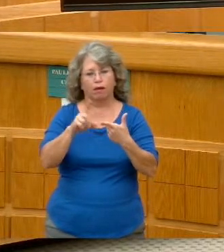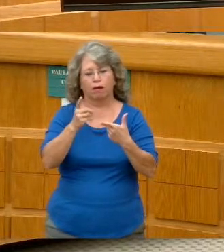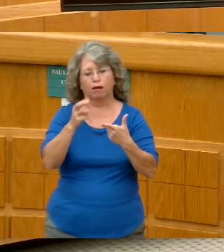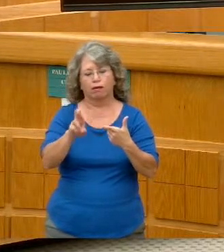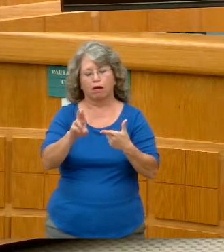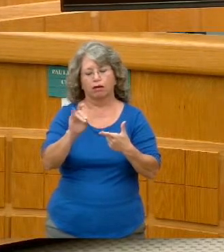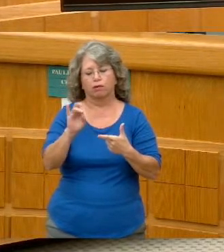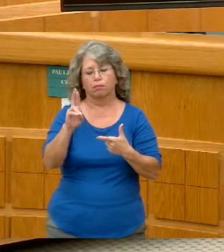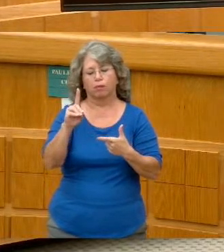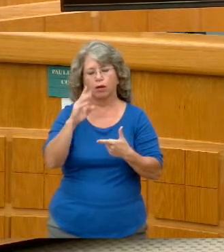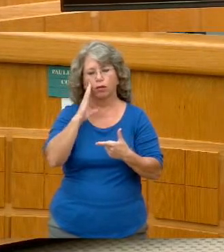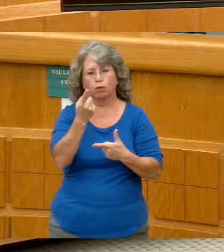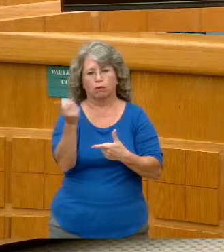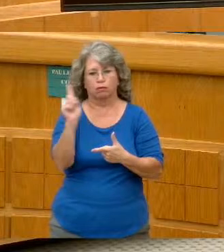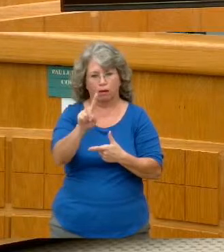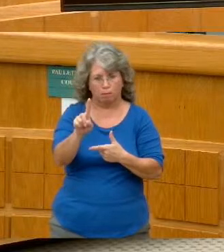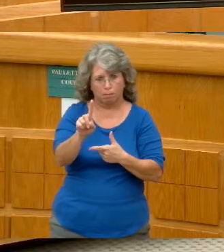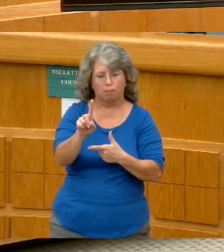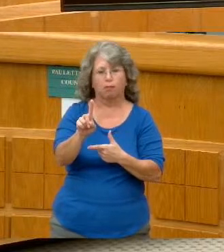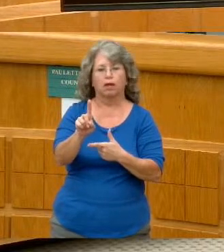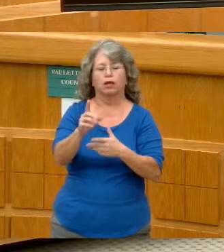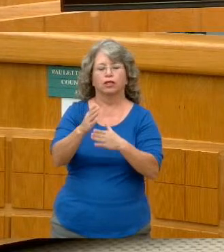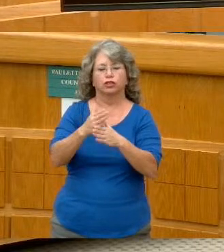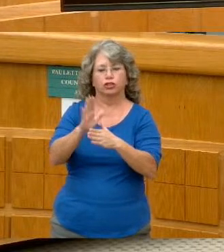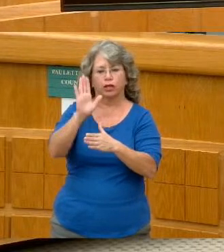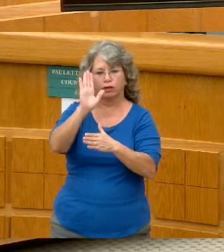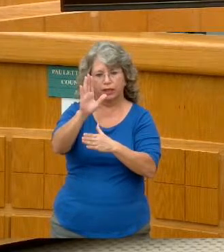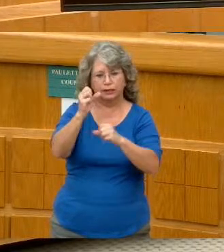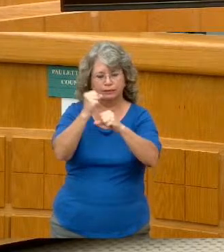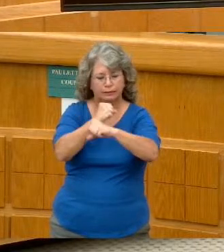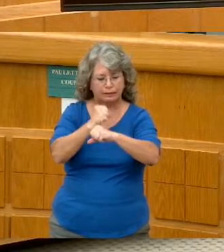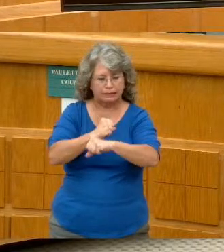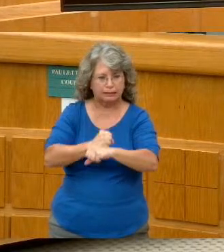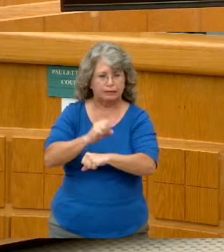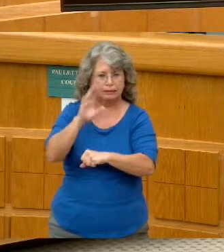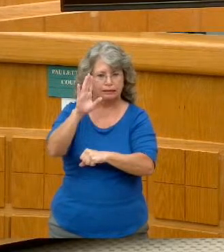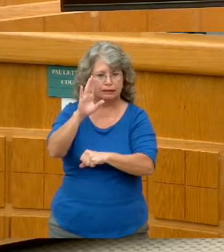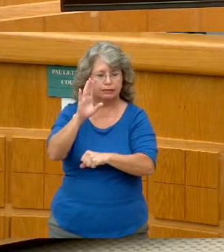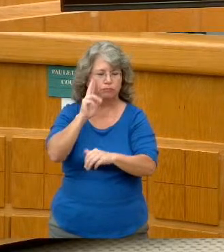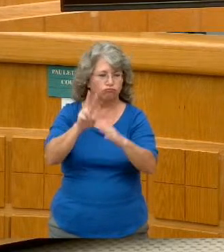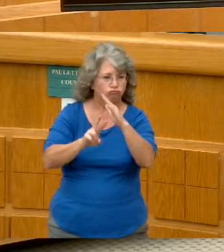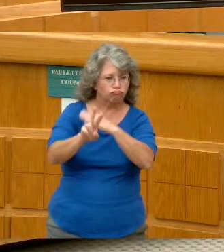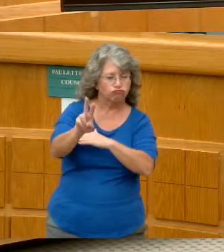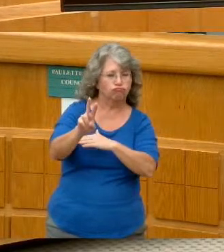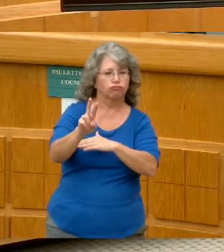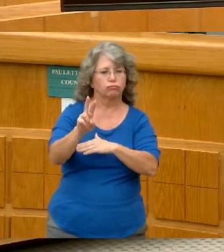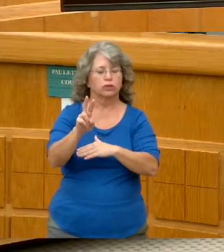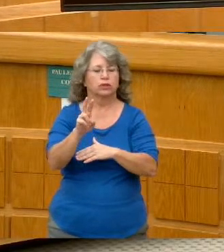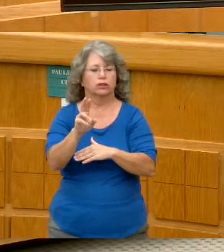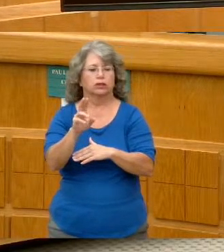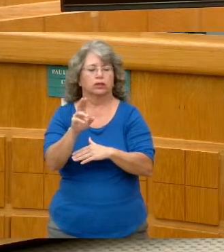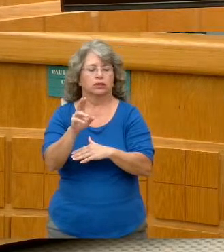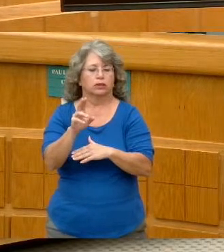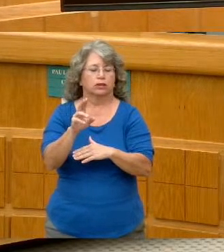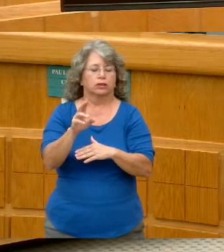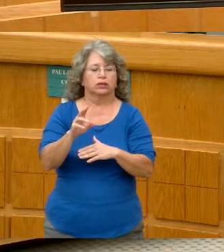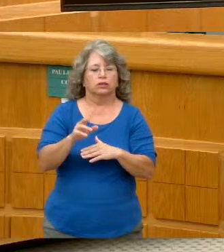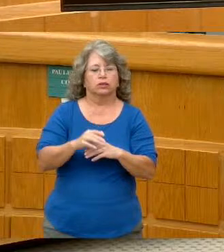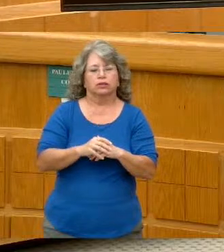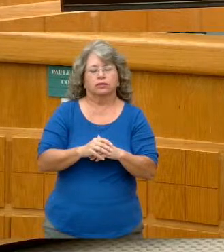us his statistical insight and see what kind of a future he's forecasting for